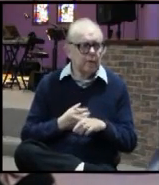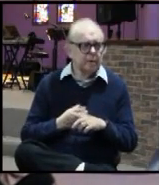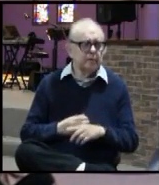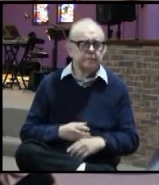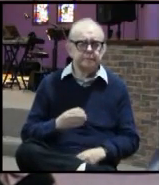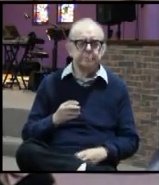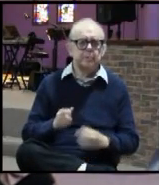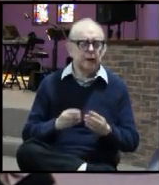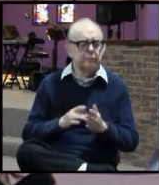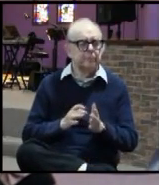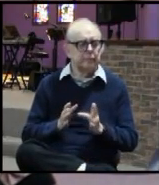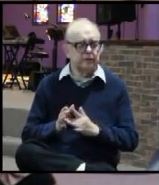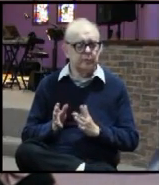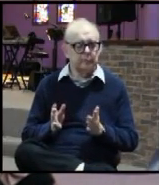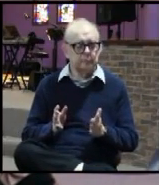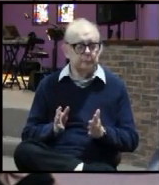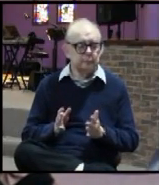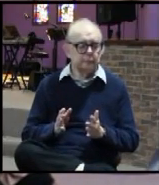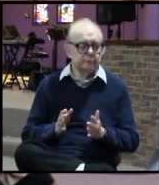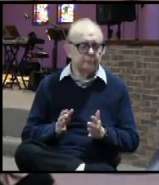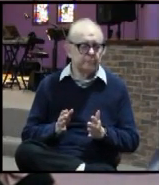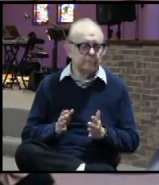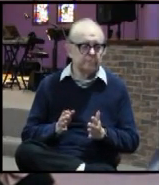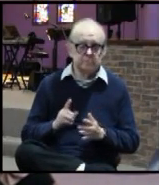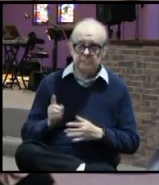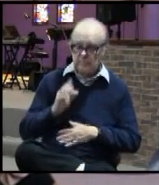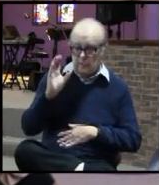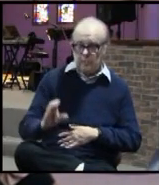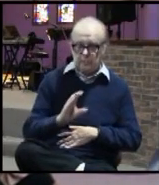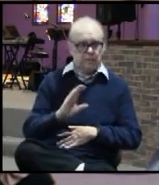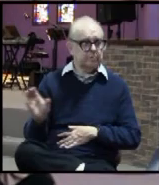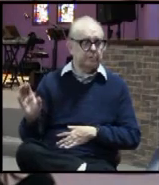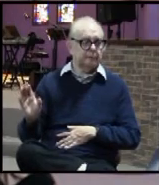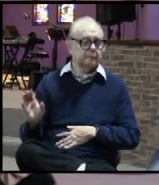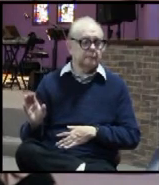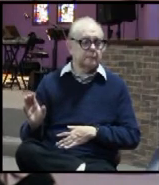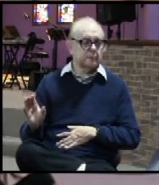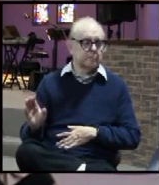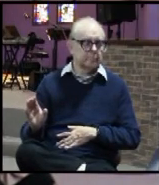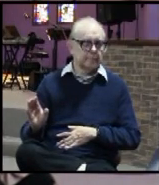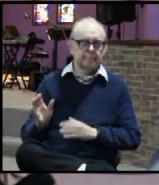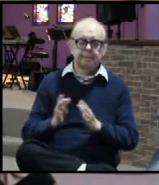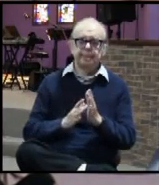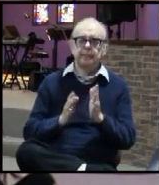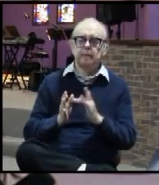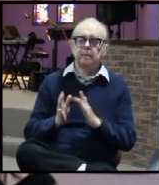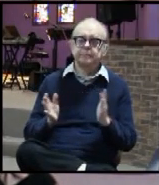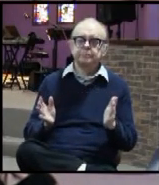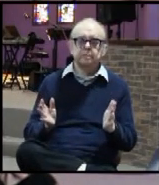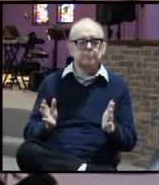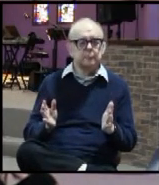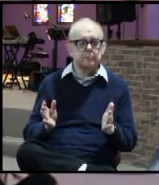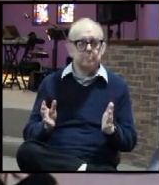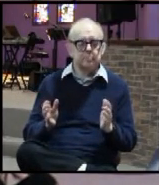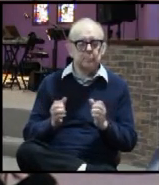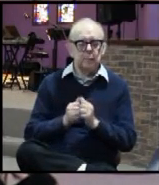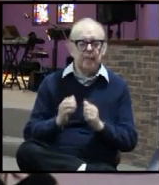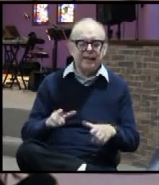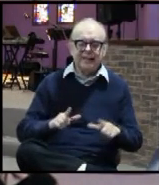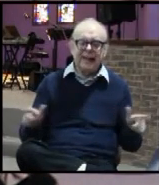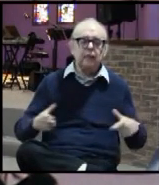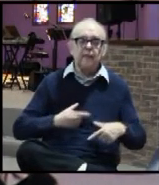not Jesus. Jesus is on the cross. And Jesus, with a loud